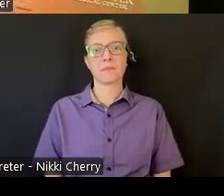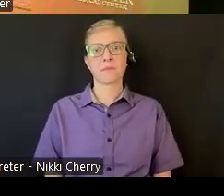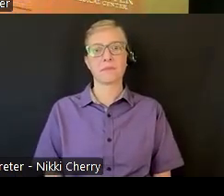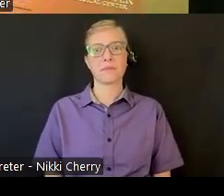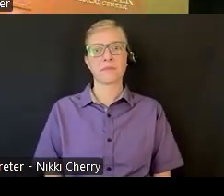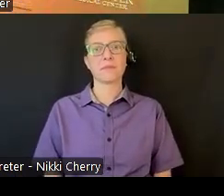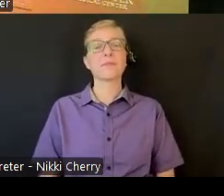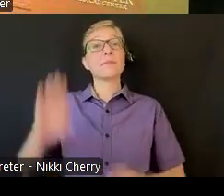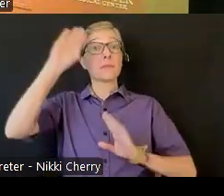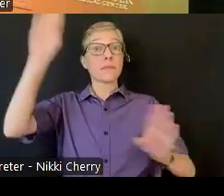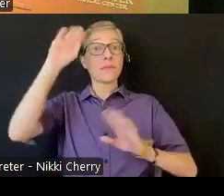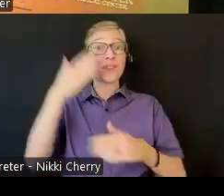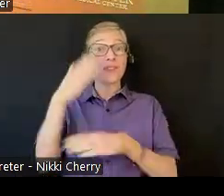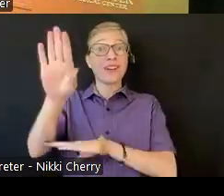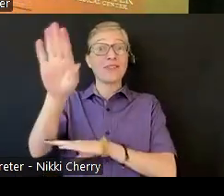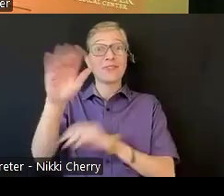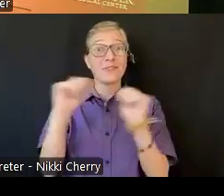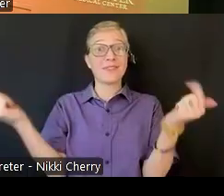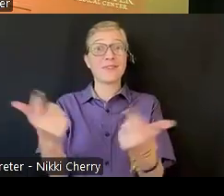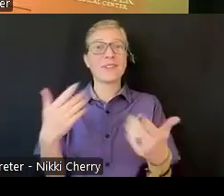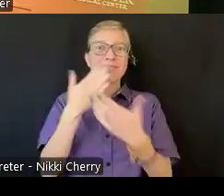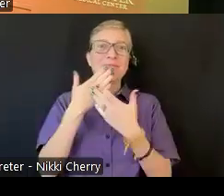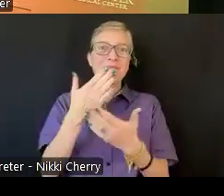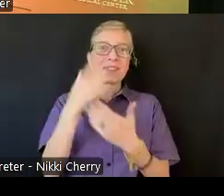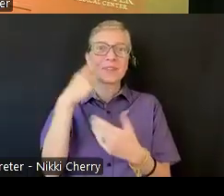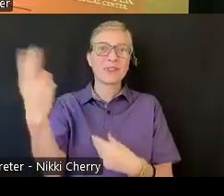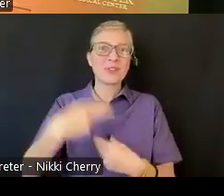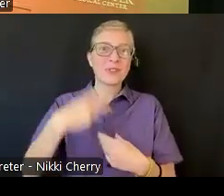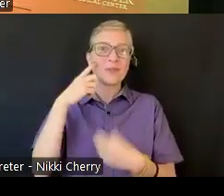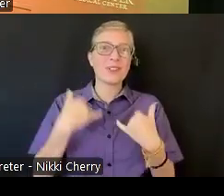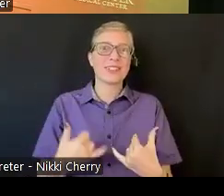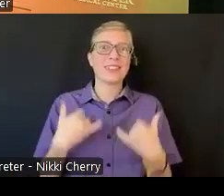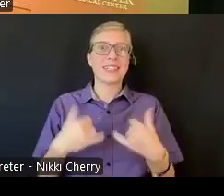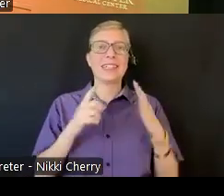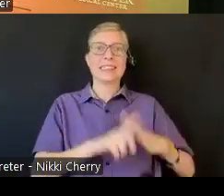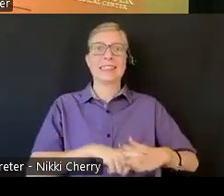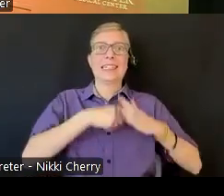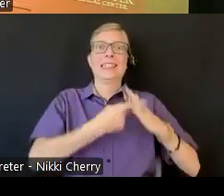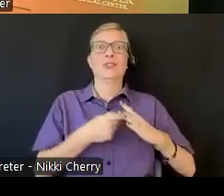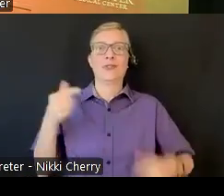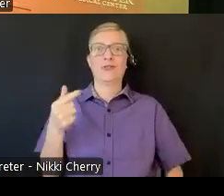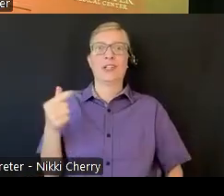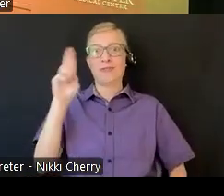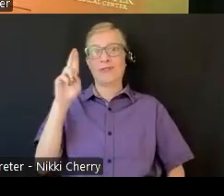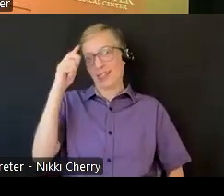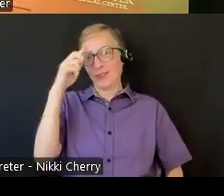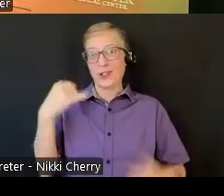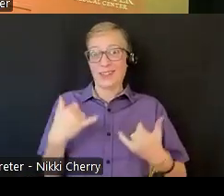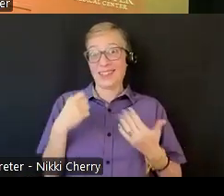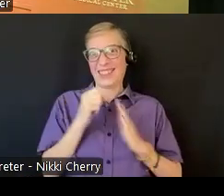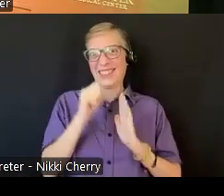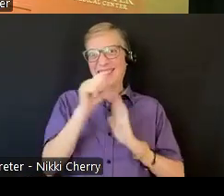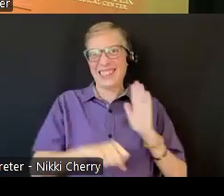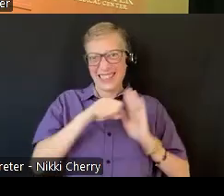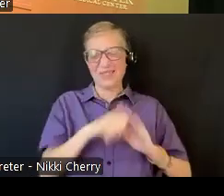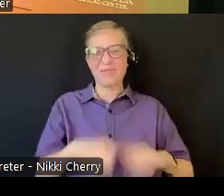Hi, good afternoon, everybody, and thank you for joining us for today's initial grand rounds of the season. I'm so glad